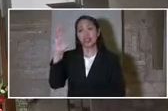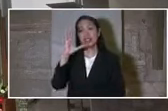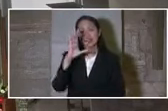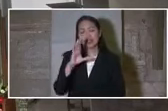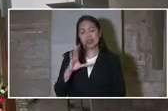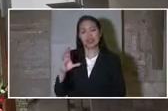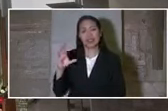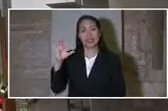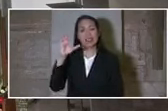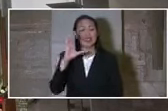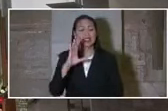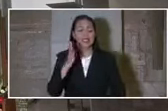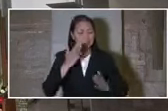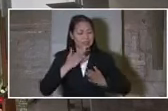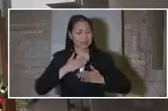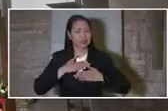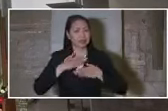hanapin ang